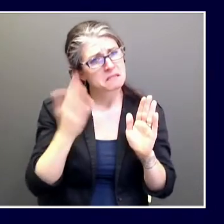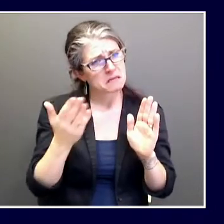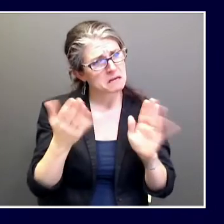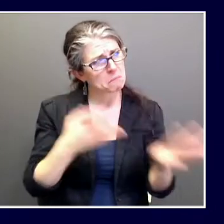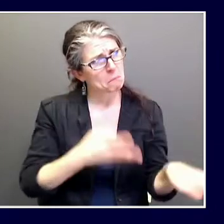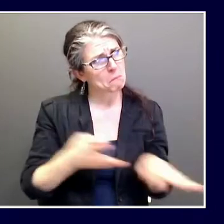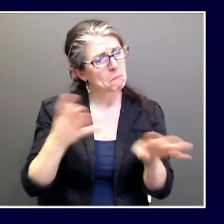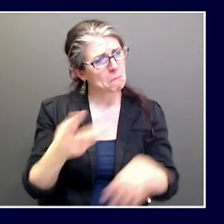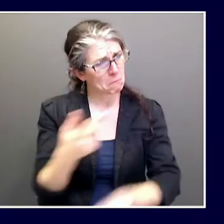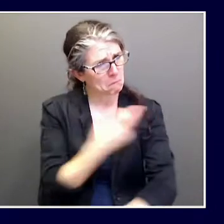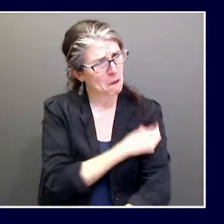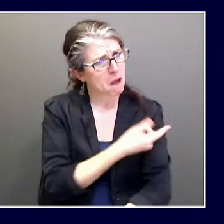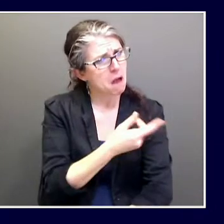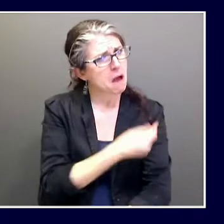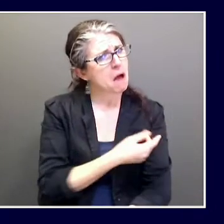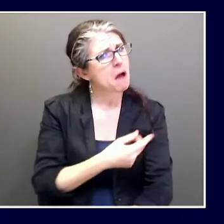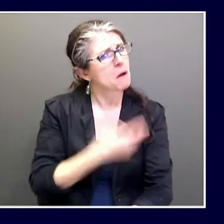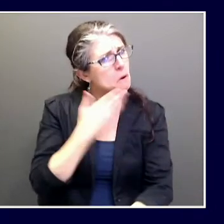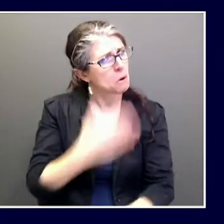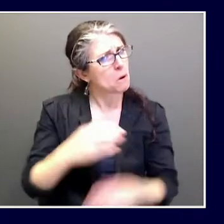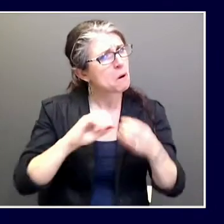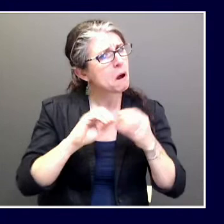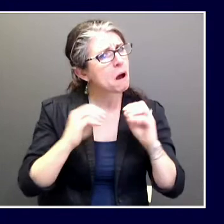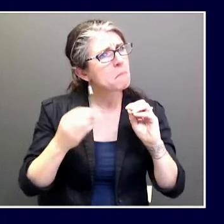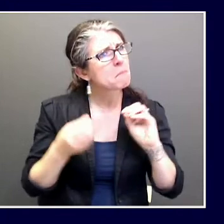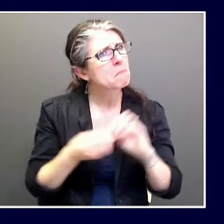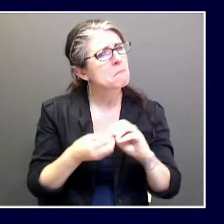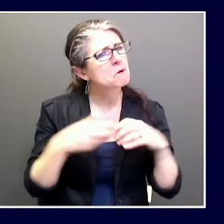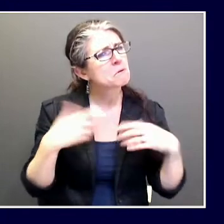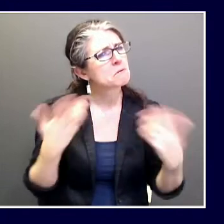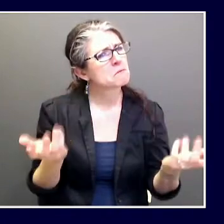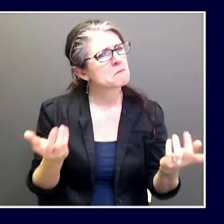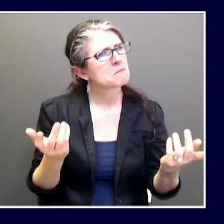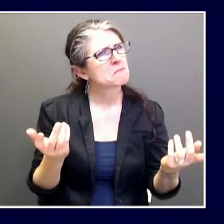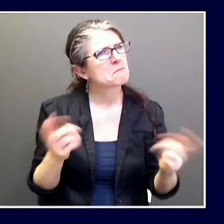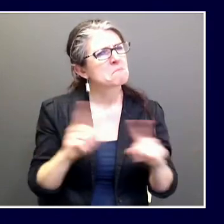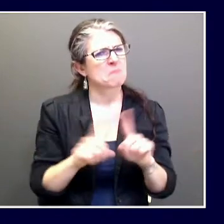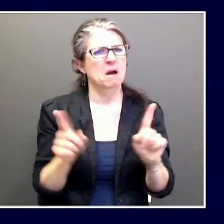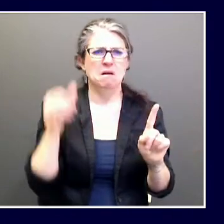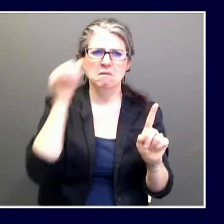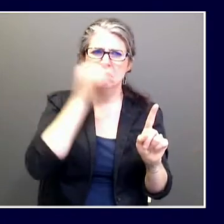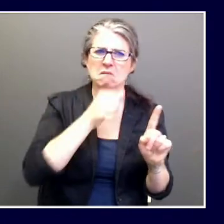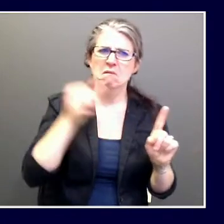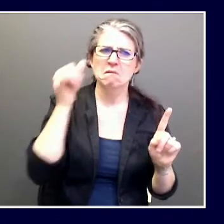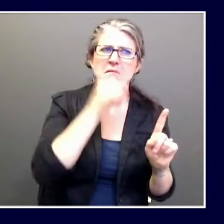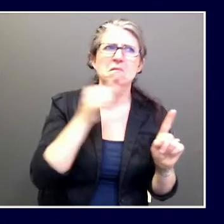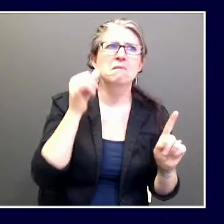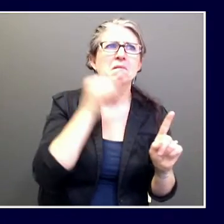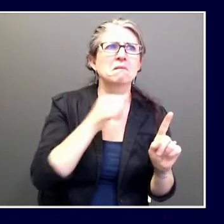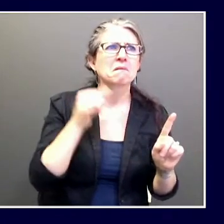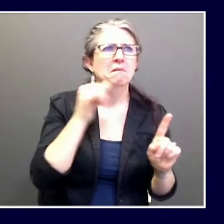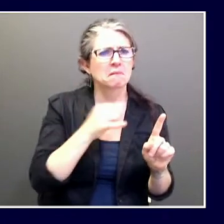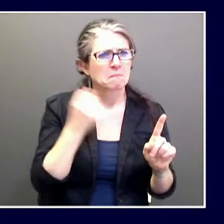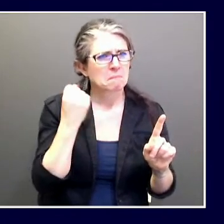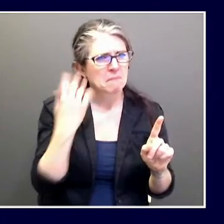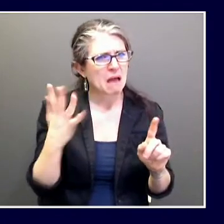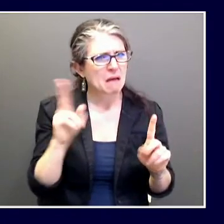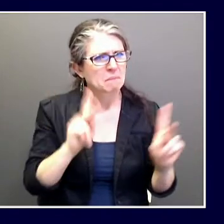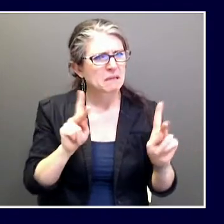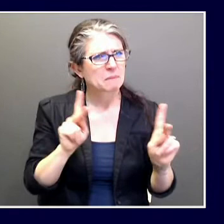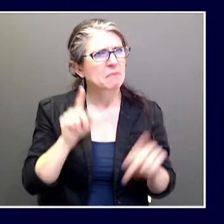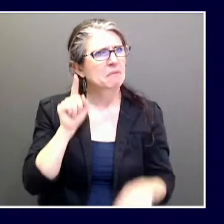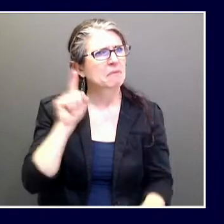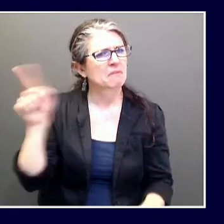rates in the country, but this sort of seems to be arriving in spite of that.